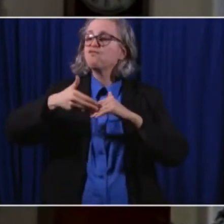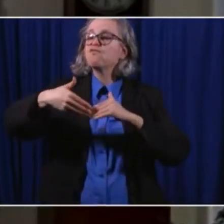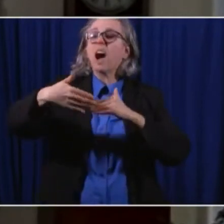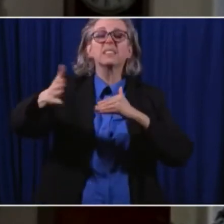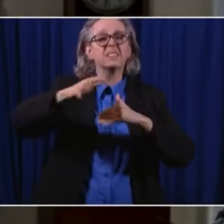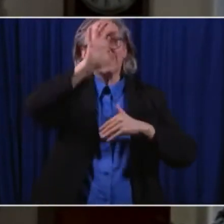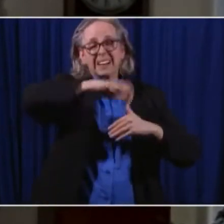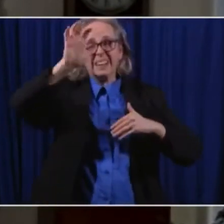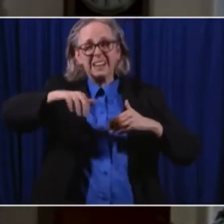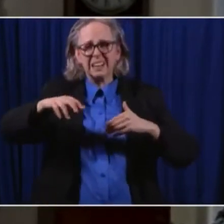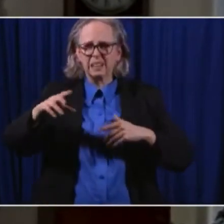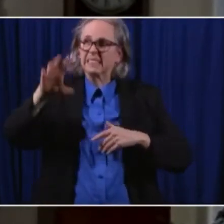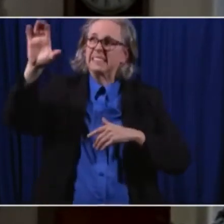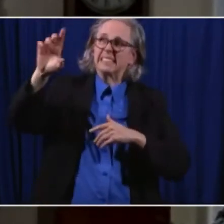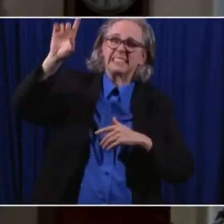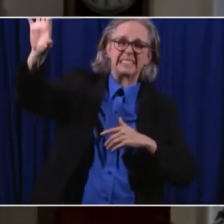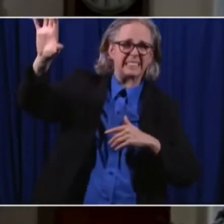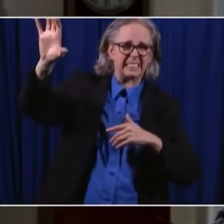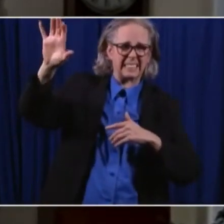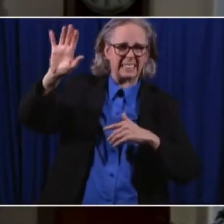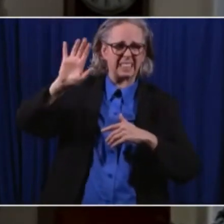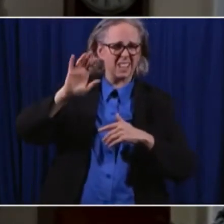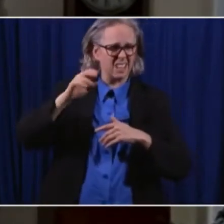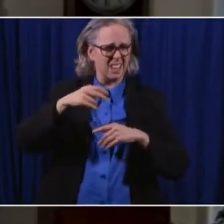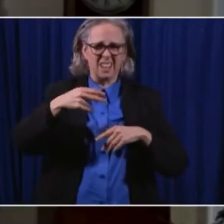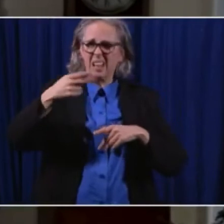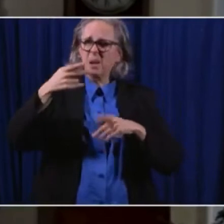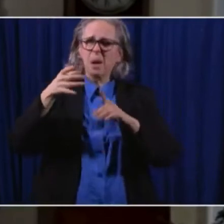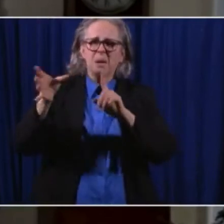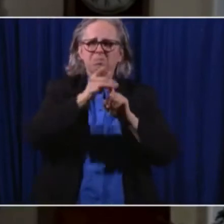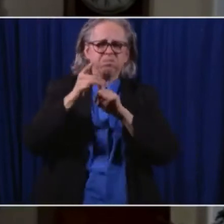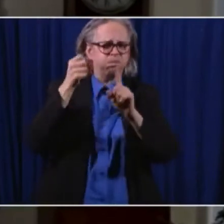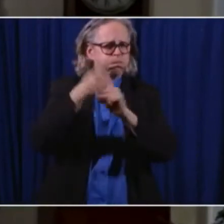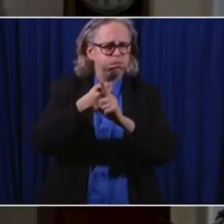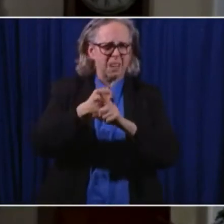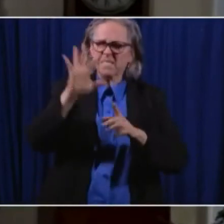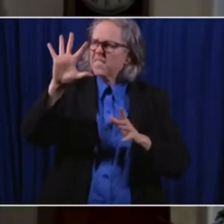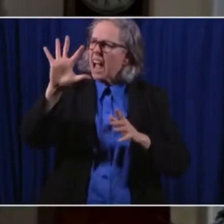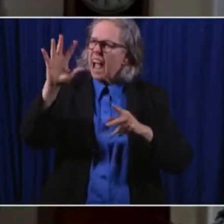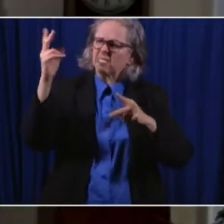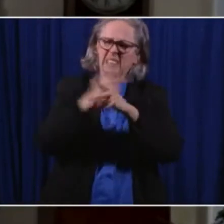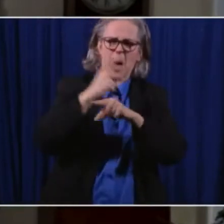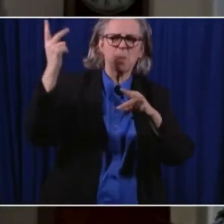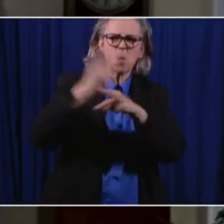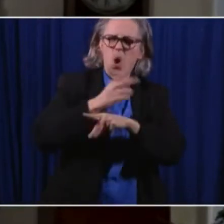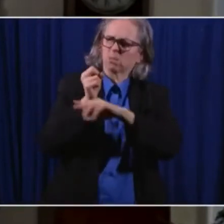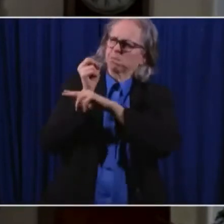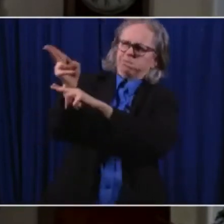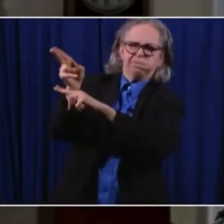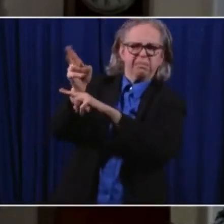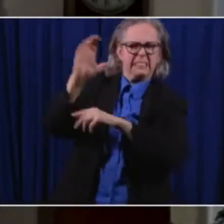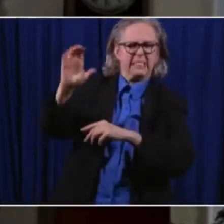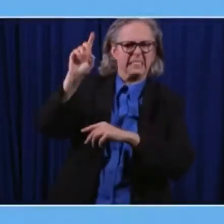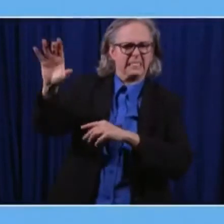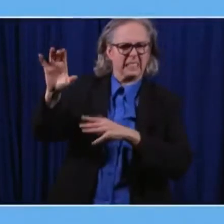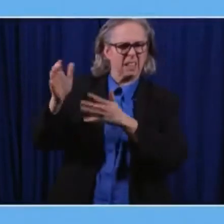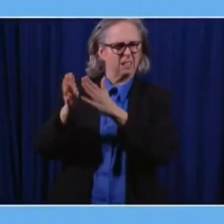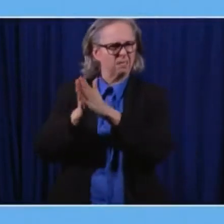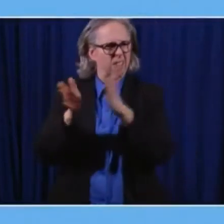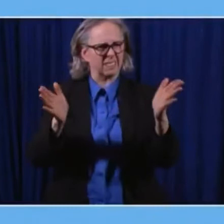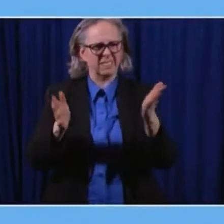high incidence. I will take a quick look at the top 20 counties. These are highest incidence, starting with